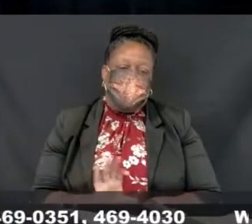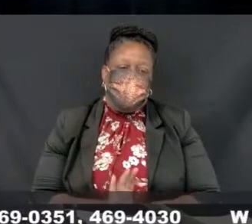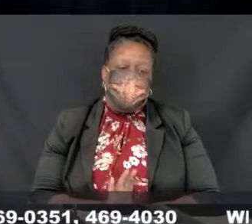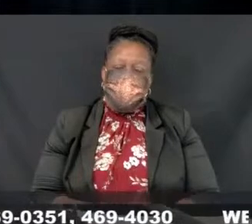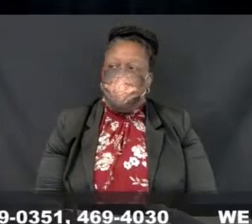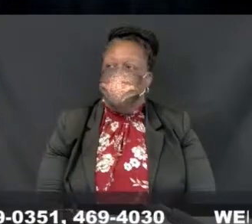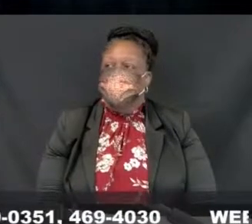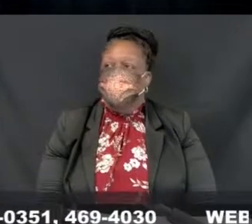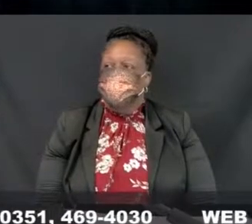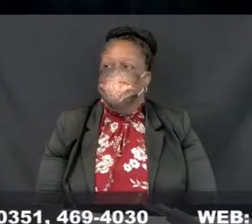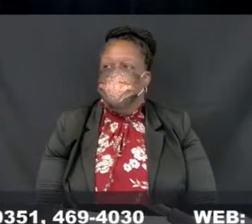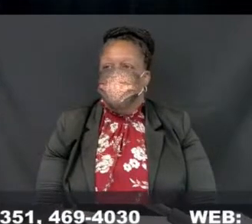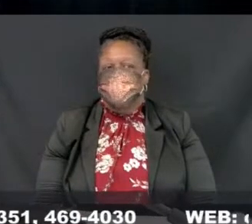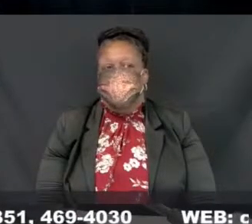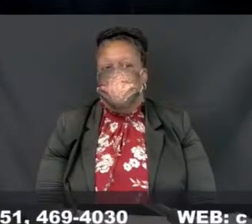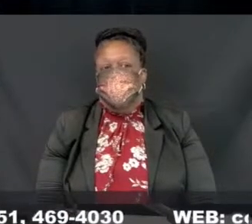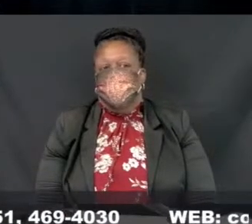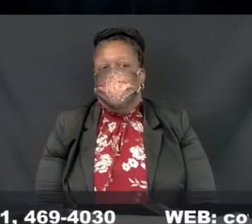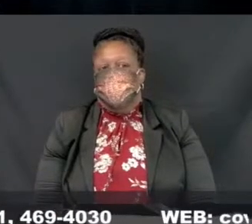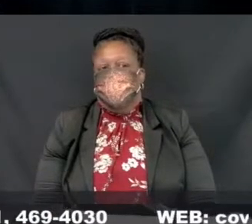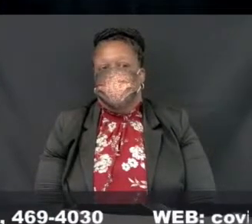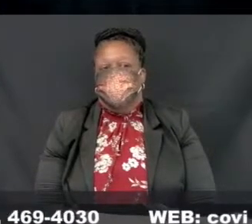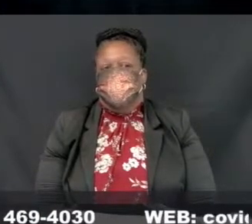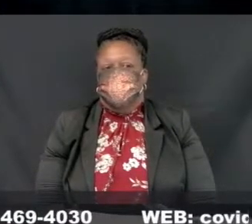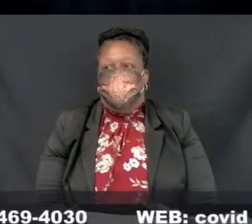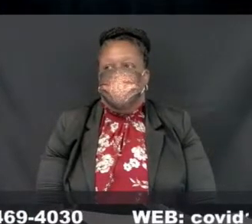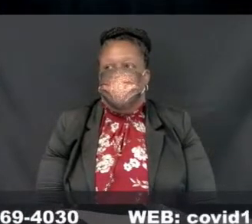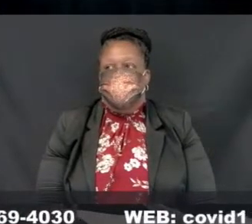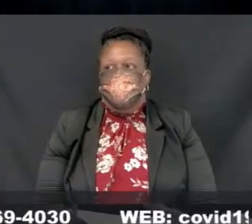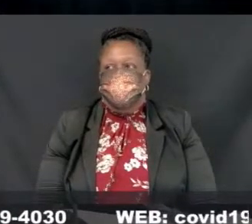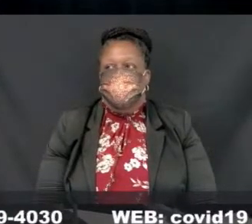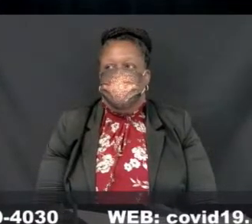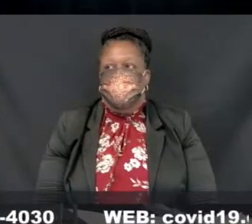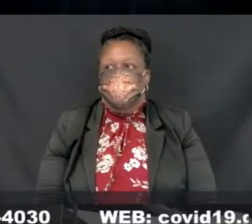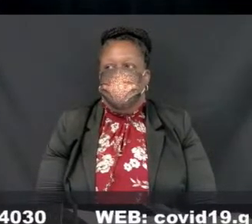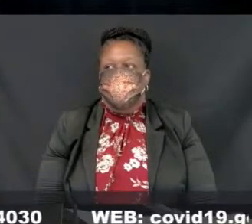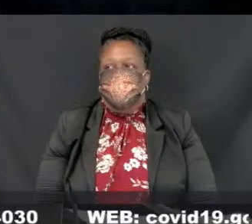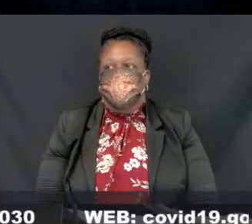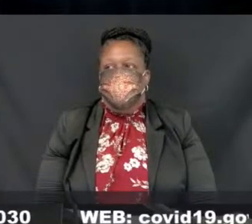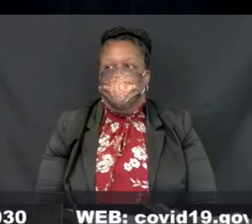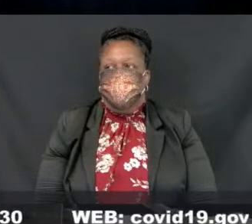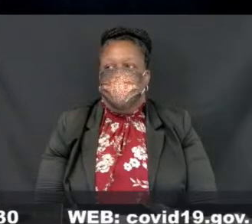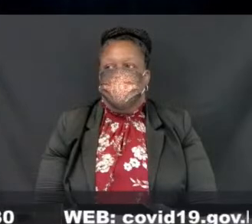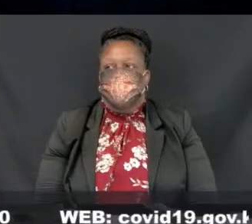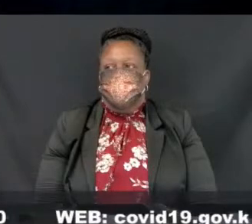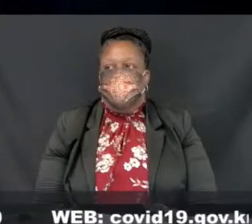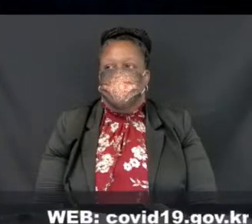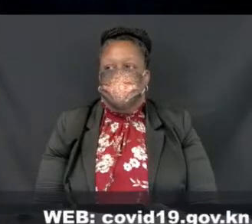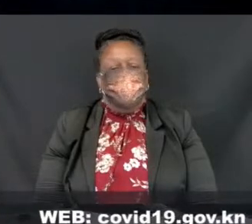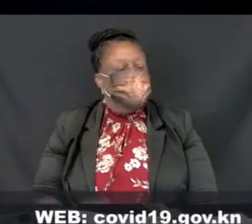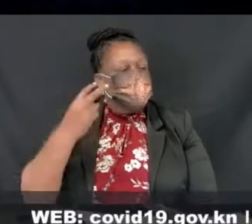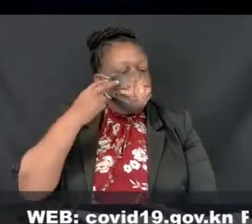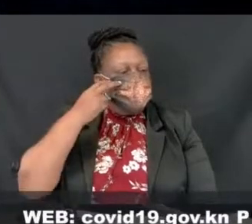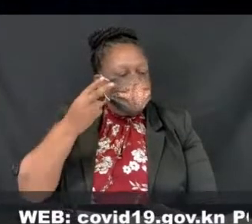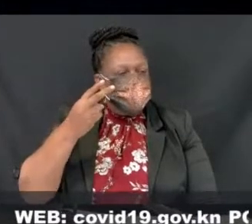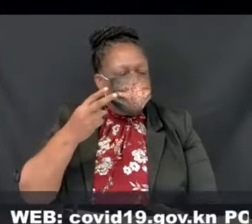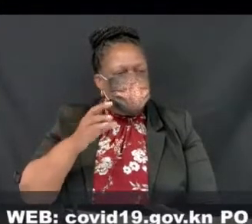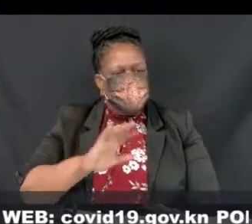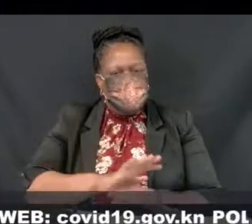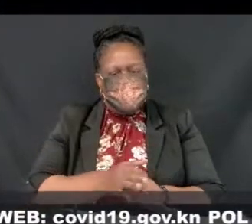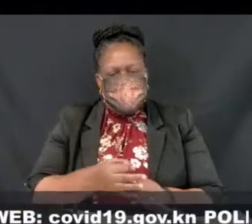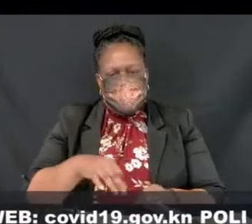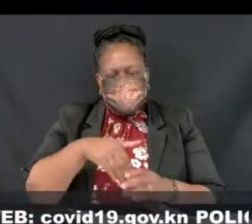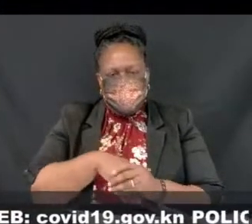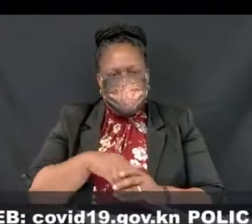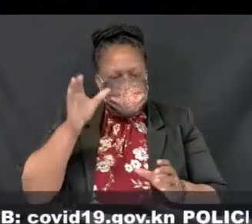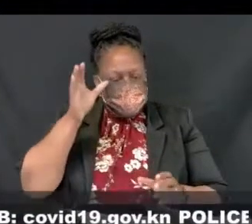when we saw the pandemic happening in China, I would have reached out to Dr. Laws and said, you know, as the National Disaster